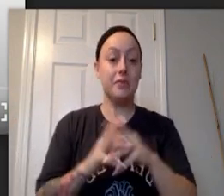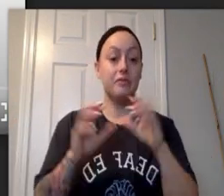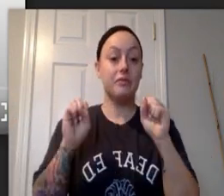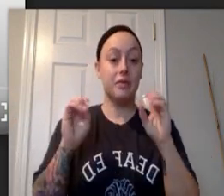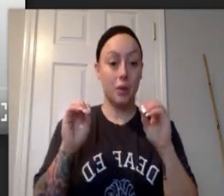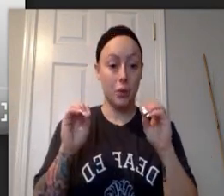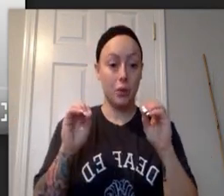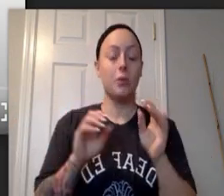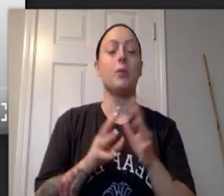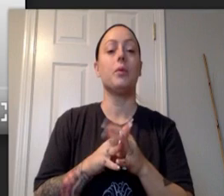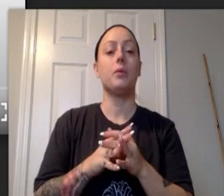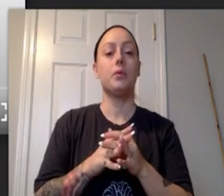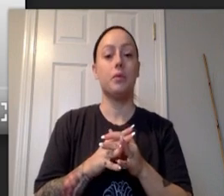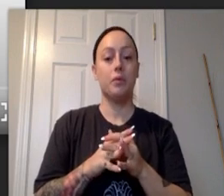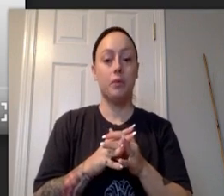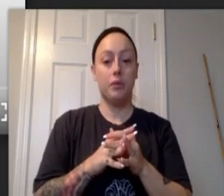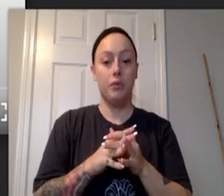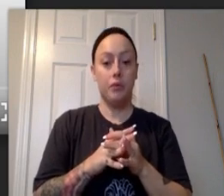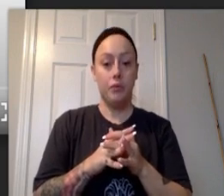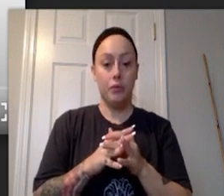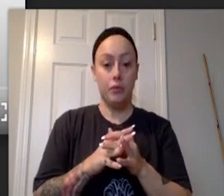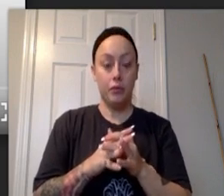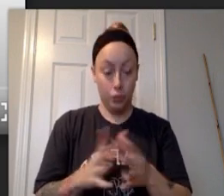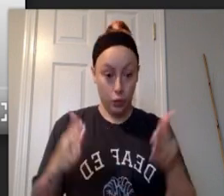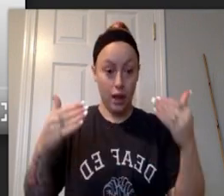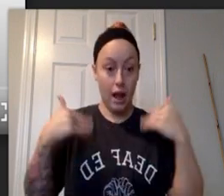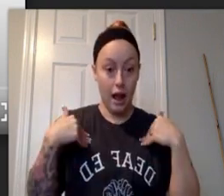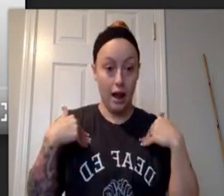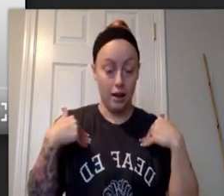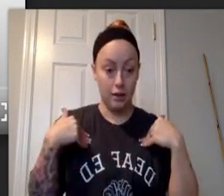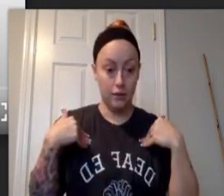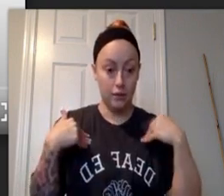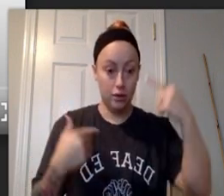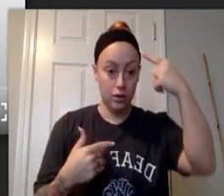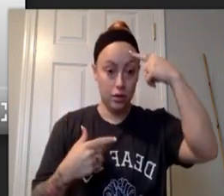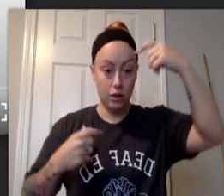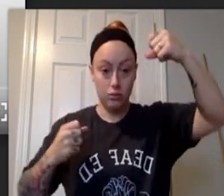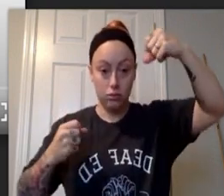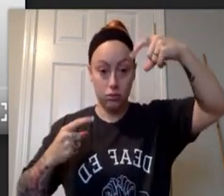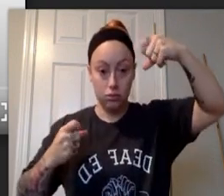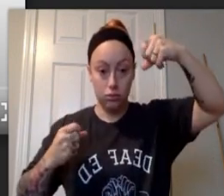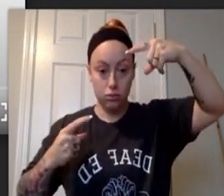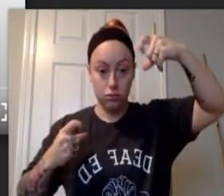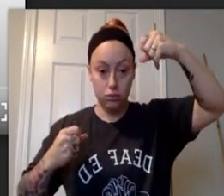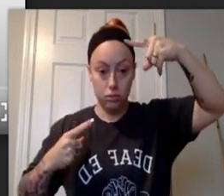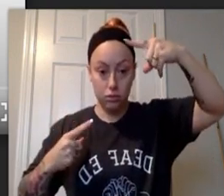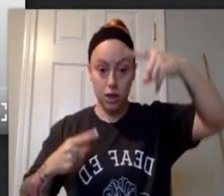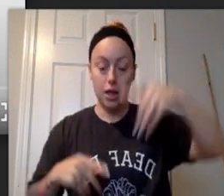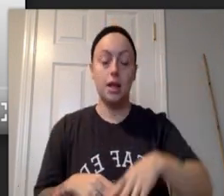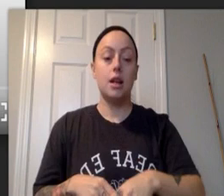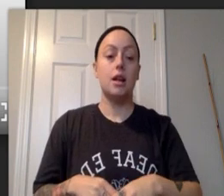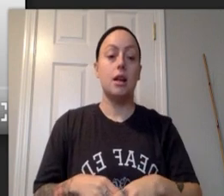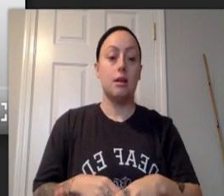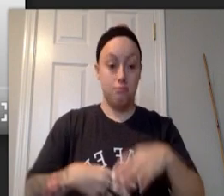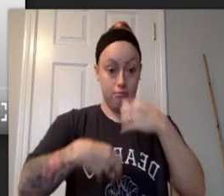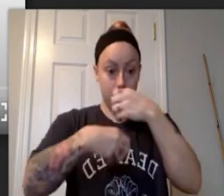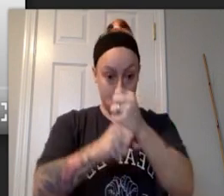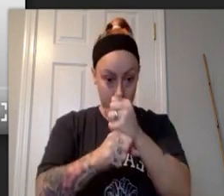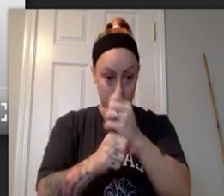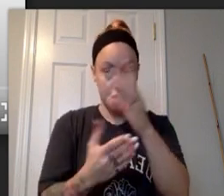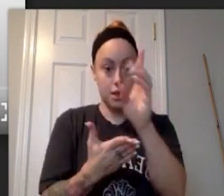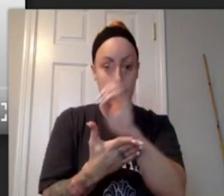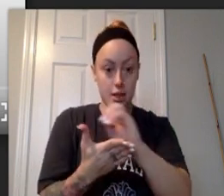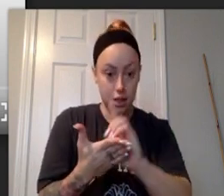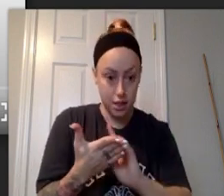So we have receptors in our brains that are designed or evolved to